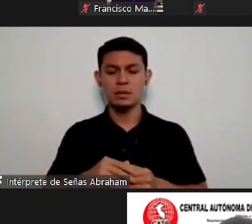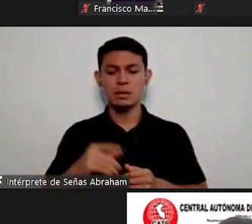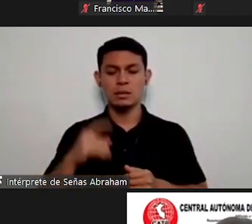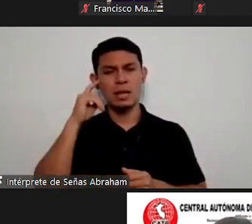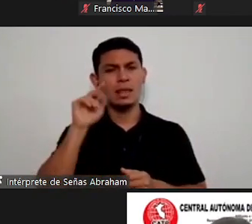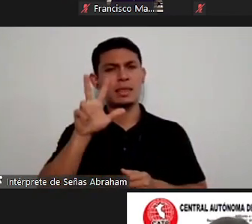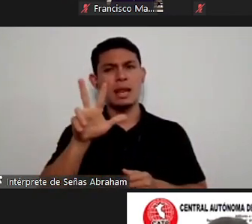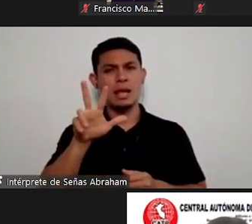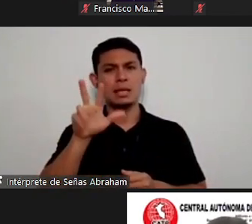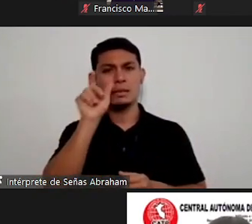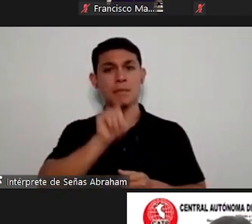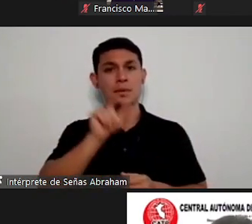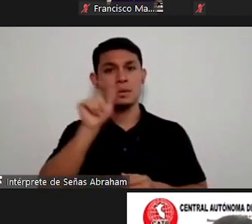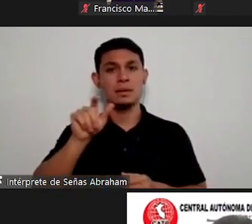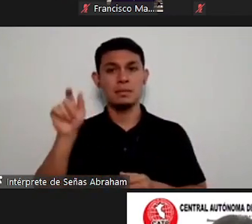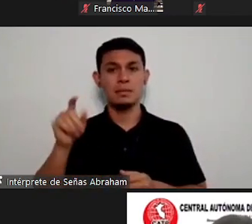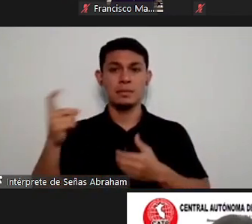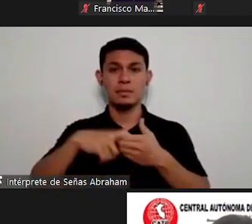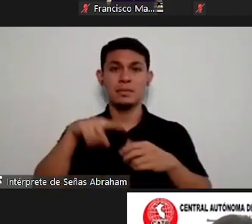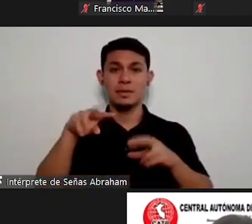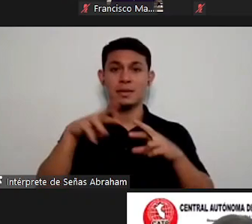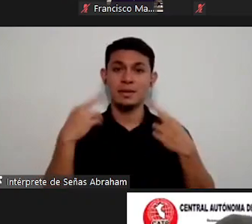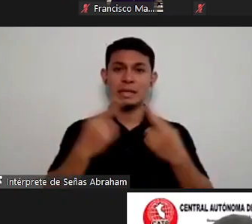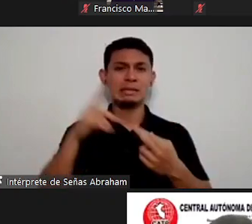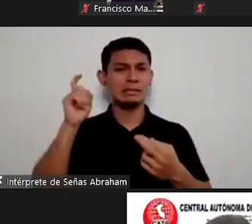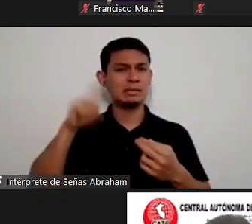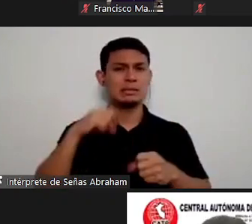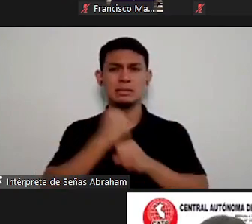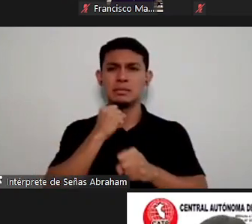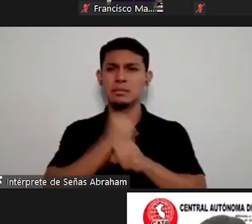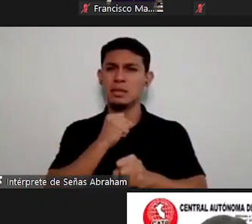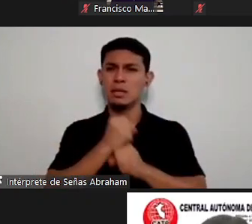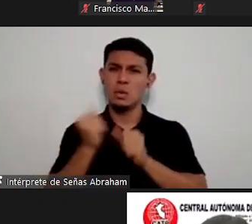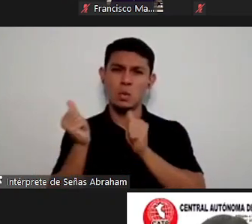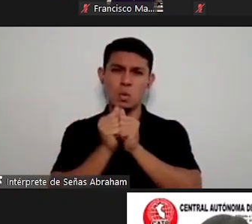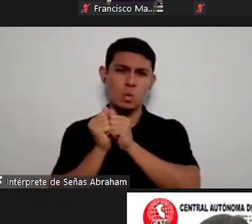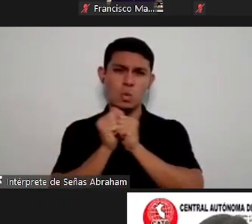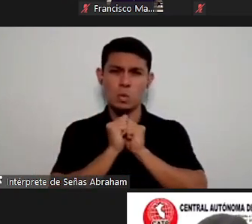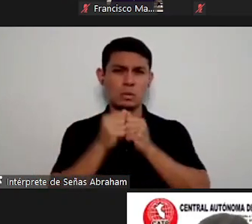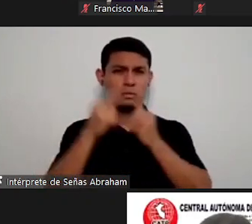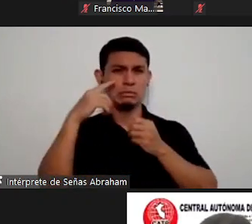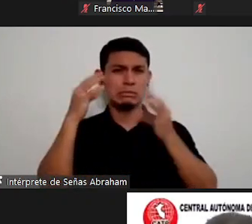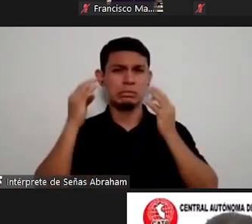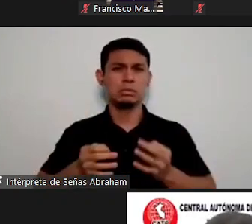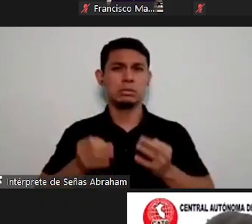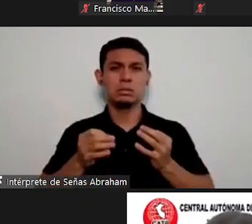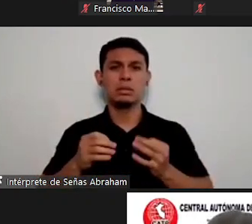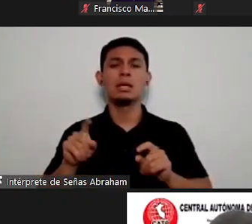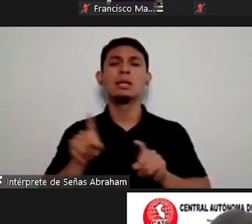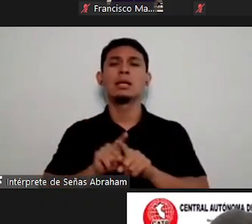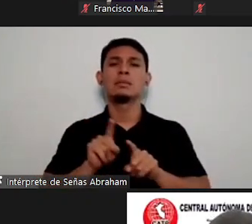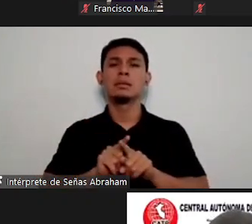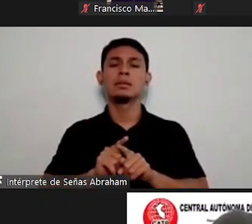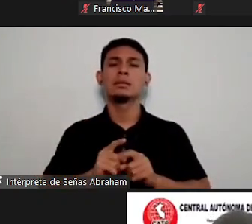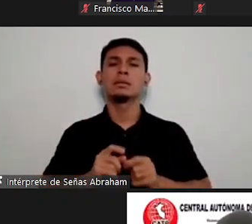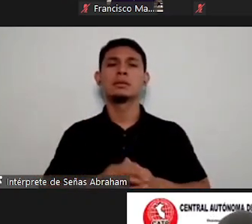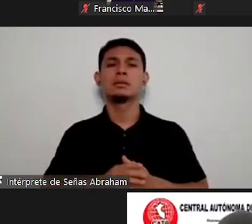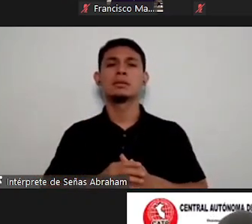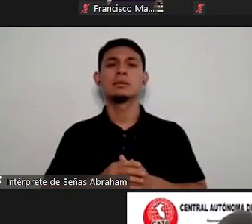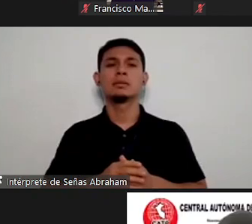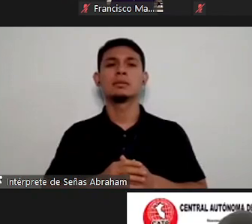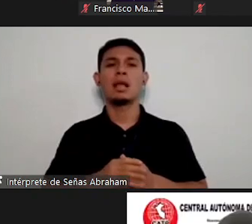three members of our panel today we need to work together and we need to be